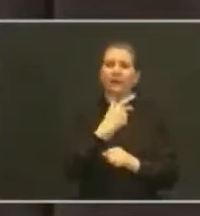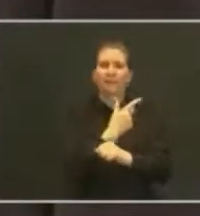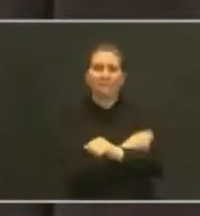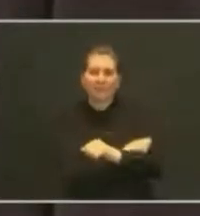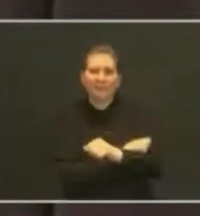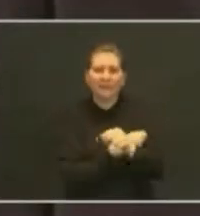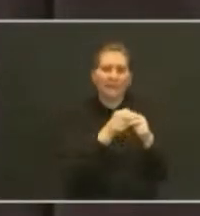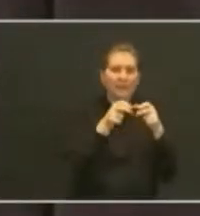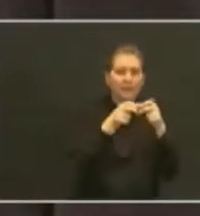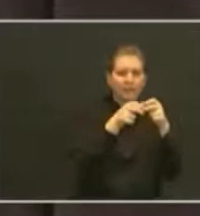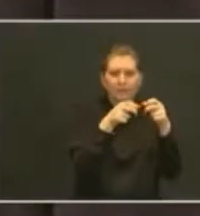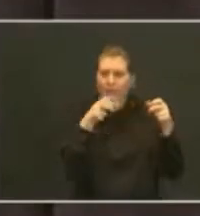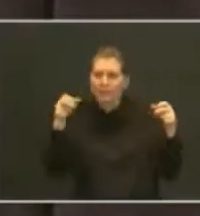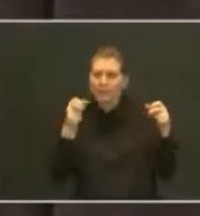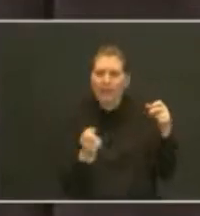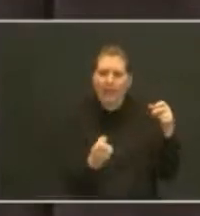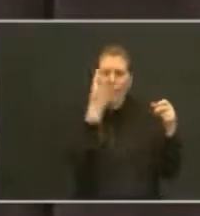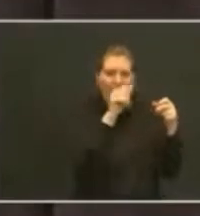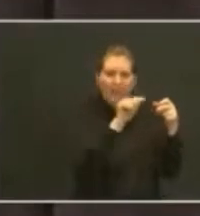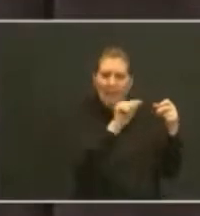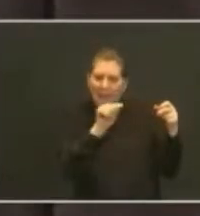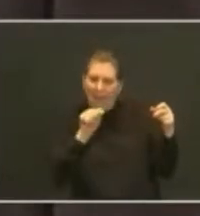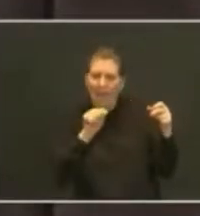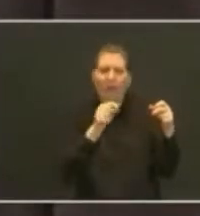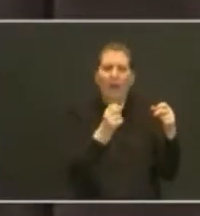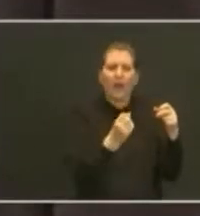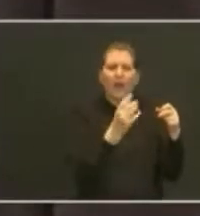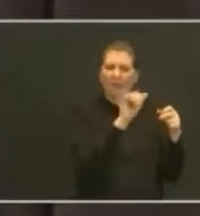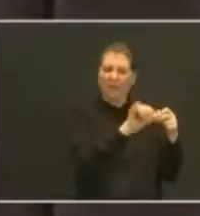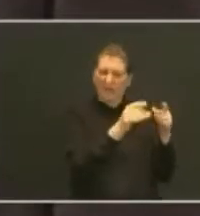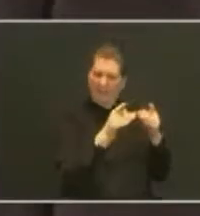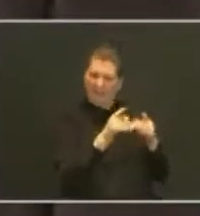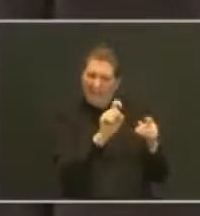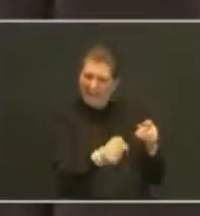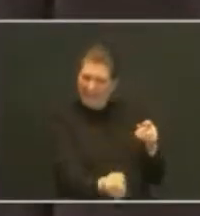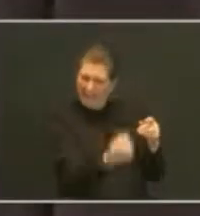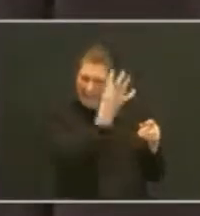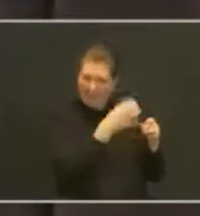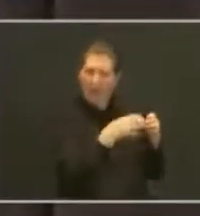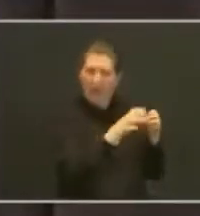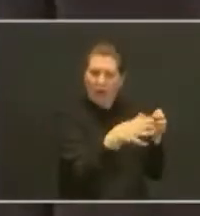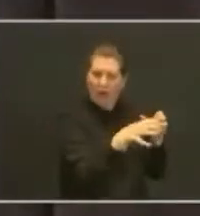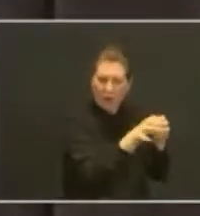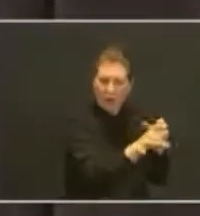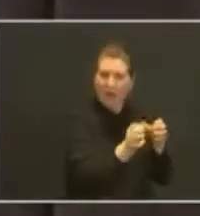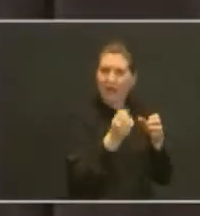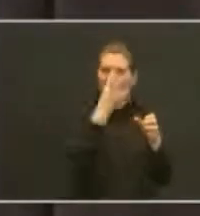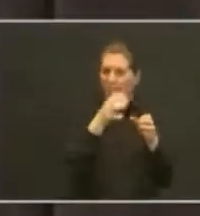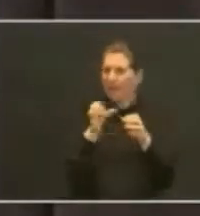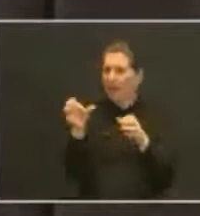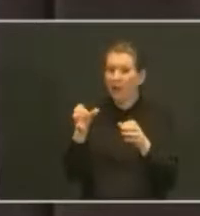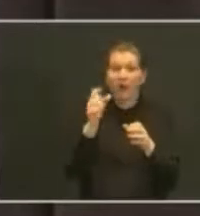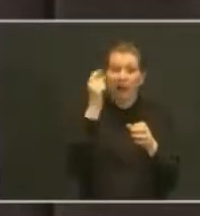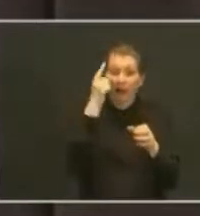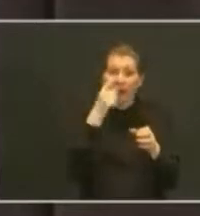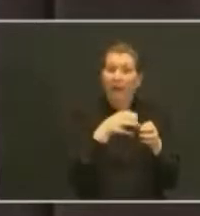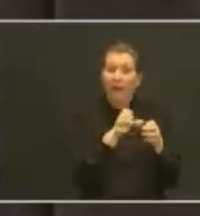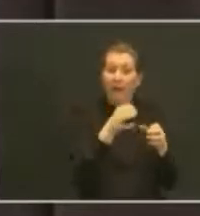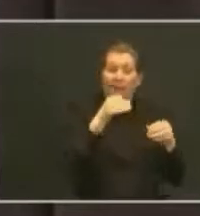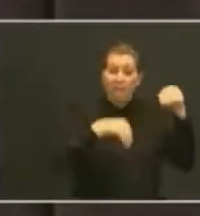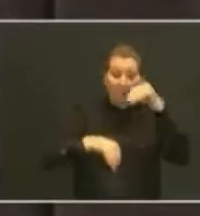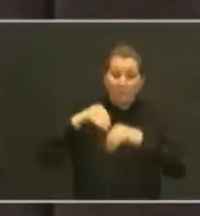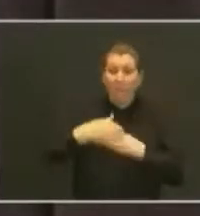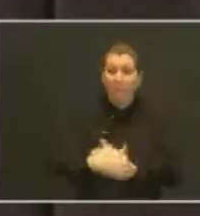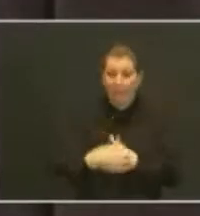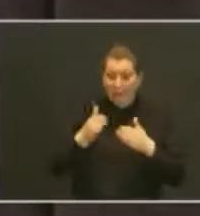right quantity for the proper vaccinator and then repackaging it again, all while meeting the